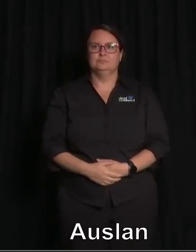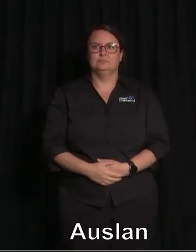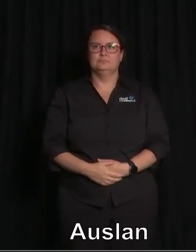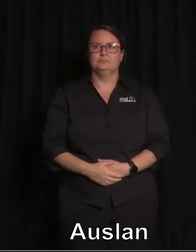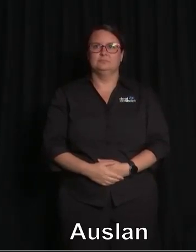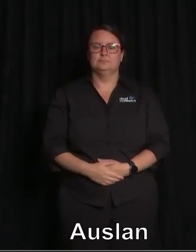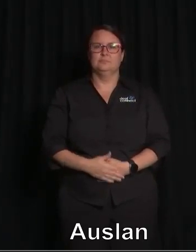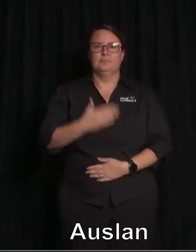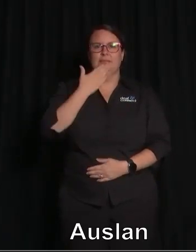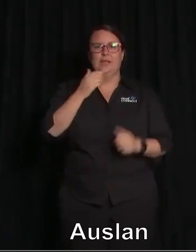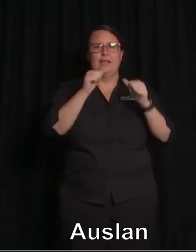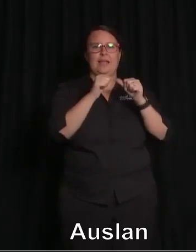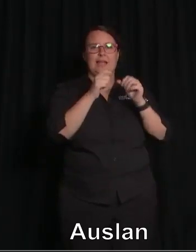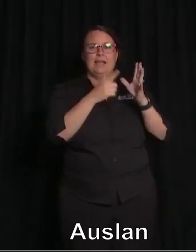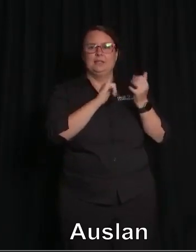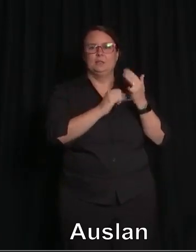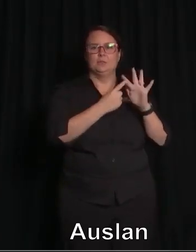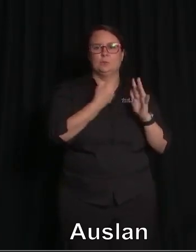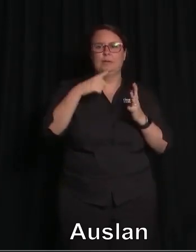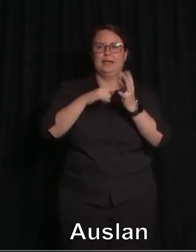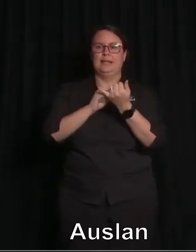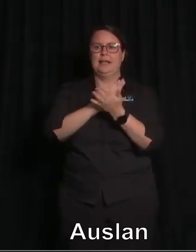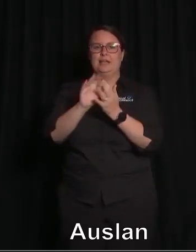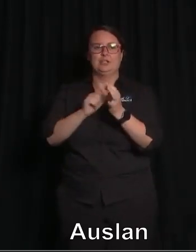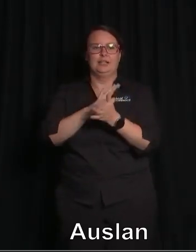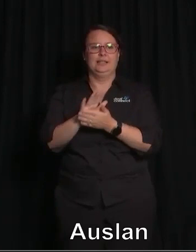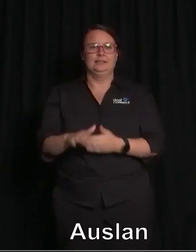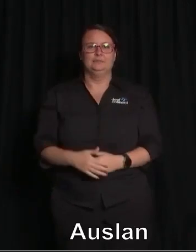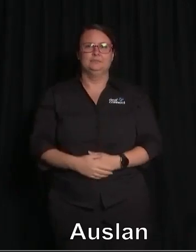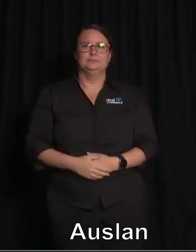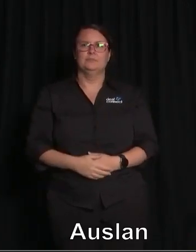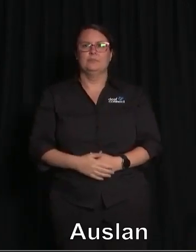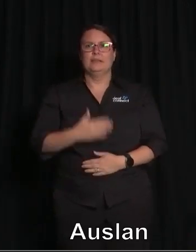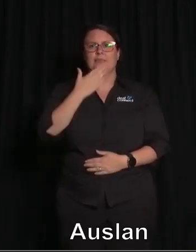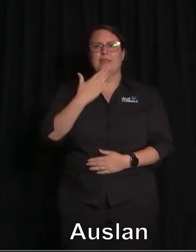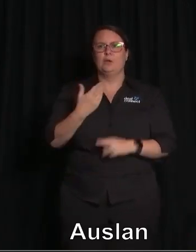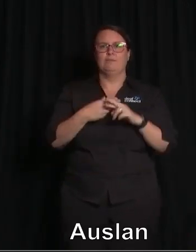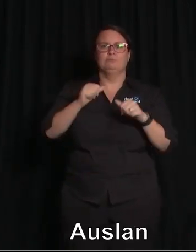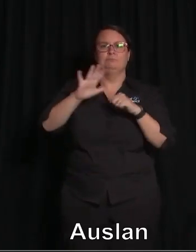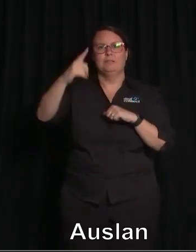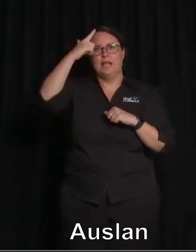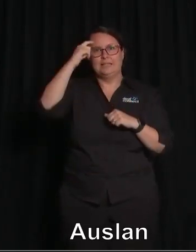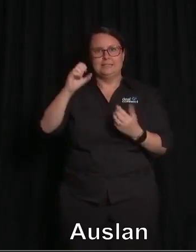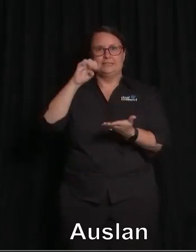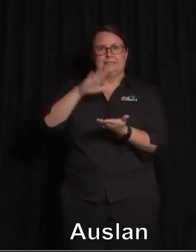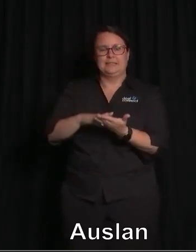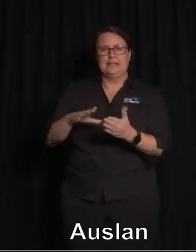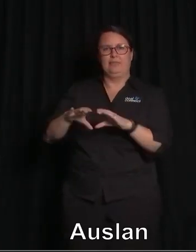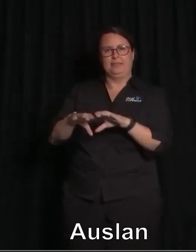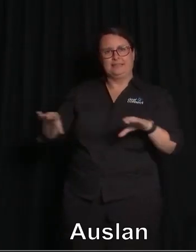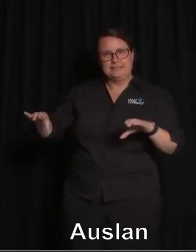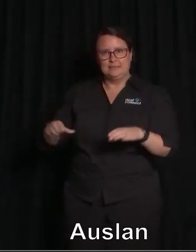Thank you, Aunty Sue and Ashley. A lot of work and dedication and great ideas were put into this message stick, and I just